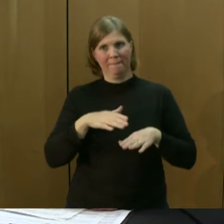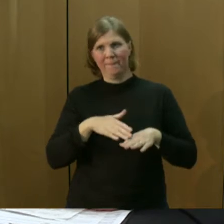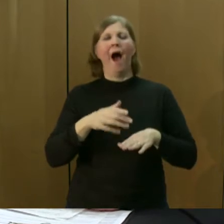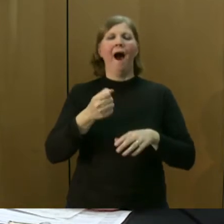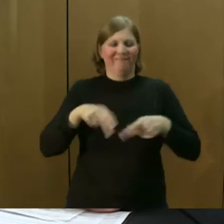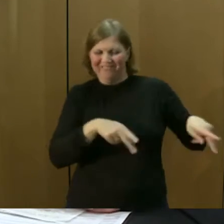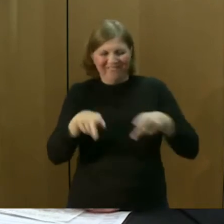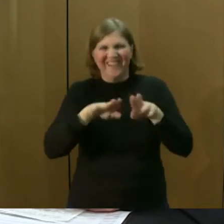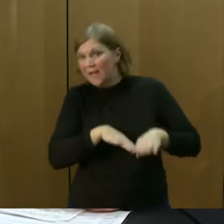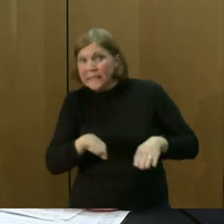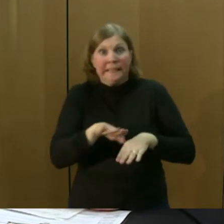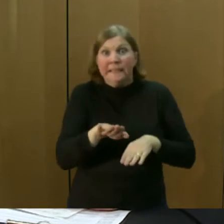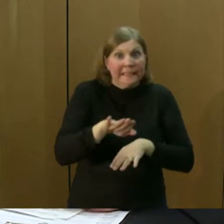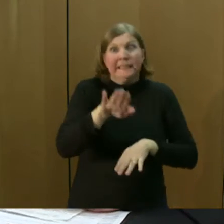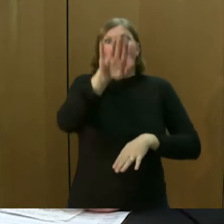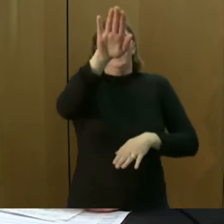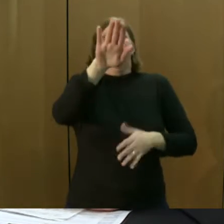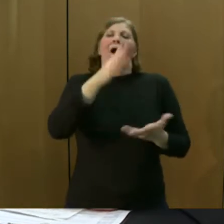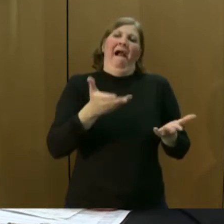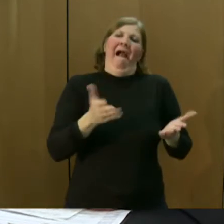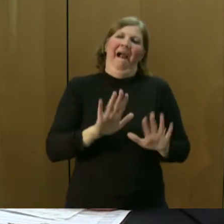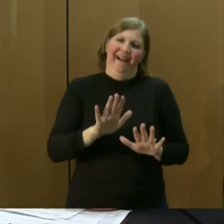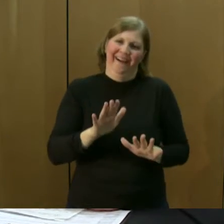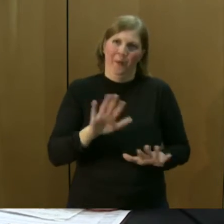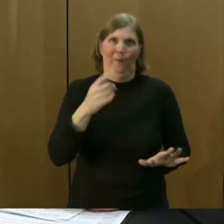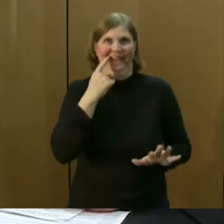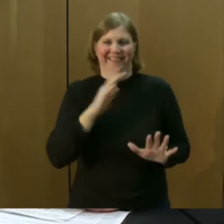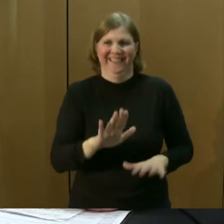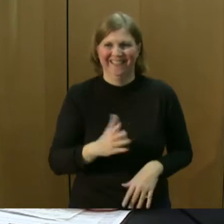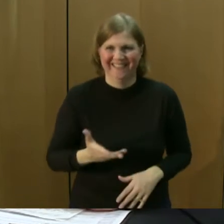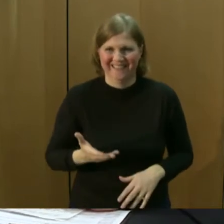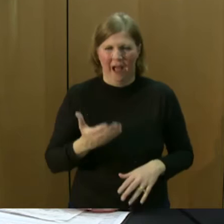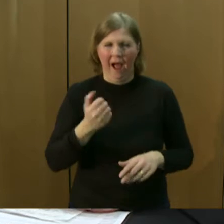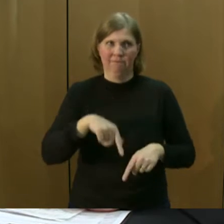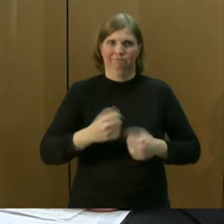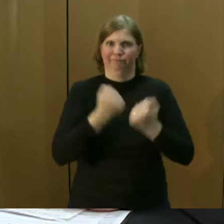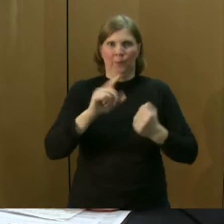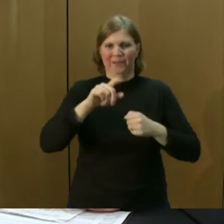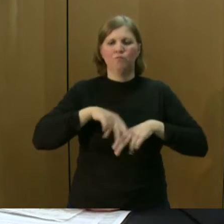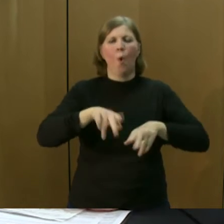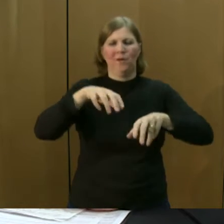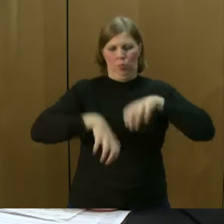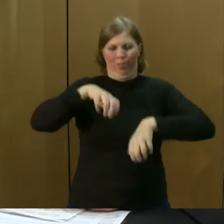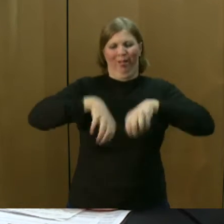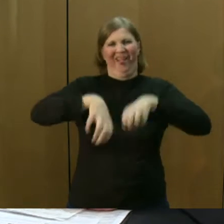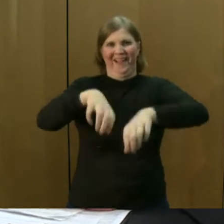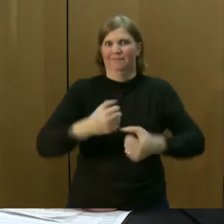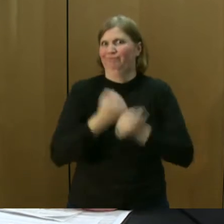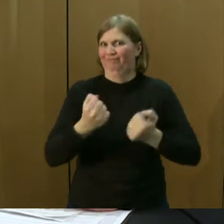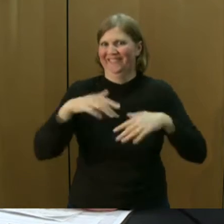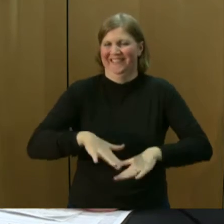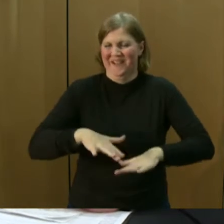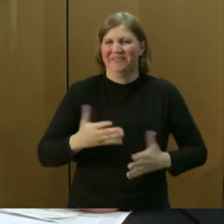easiest city to navigate, but there are routes around it and there is support there. We are constantly working on making sure